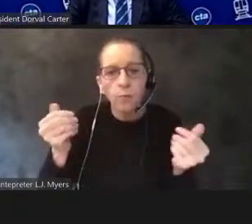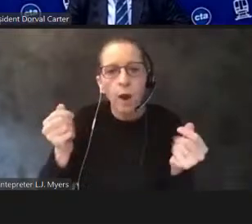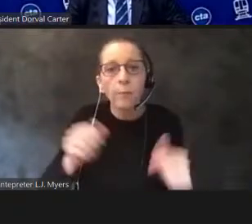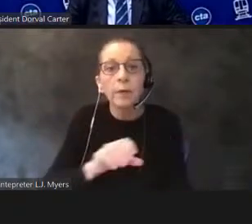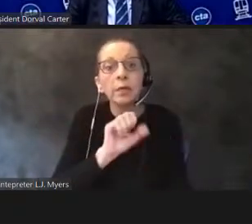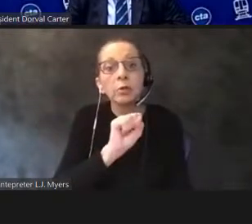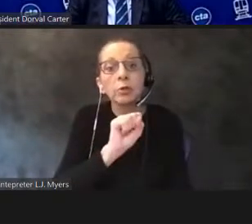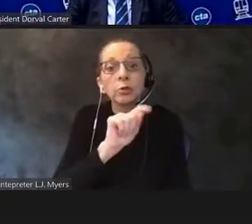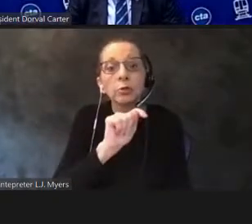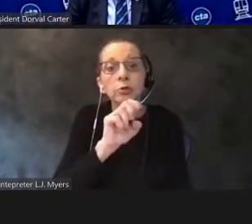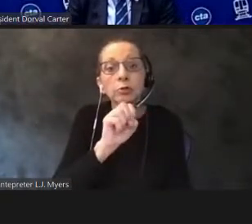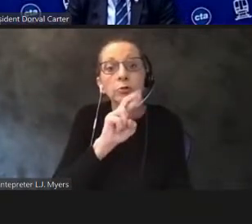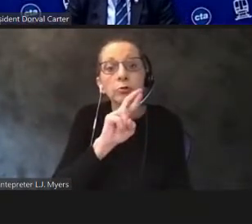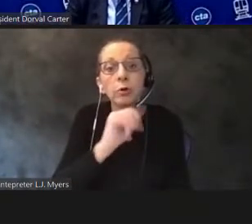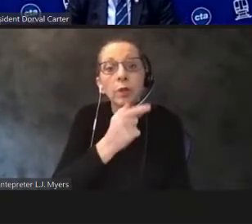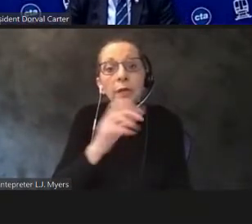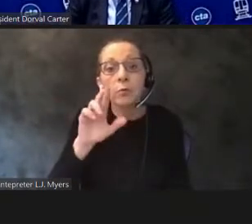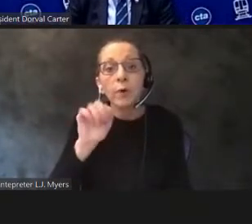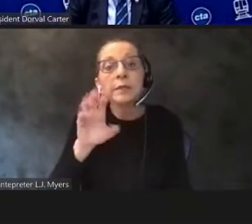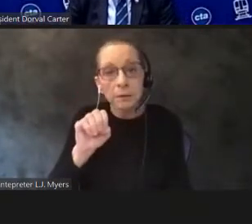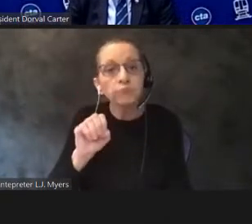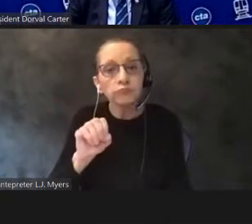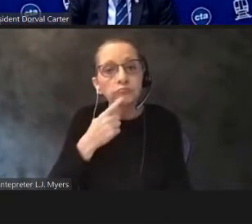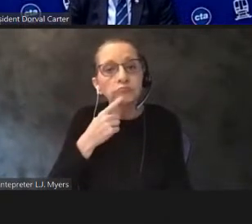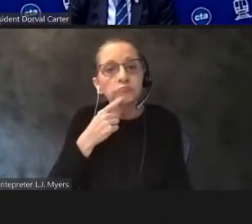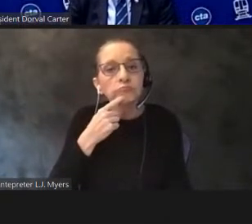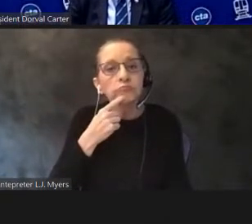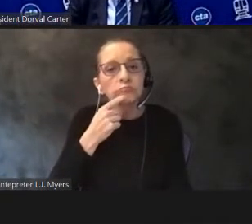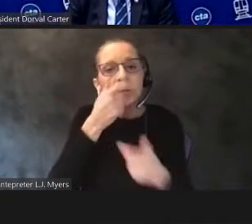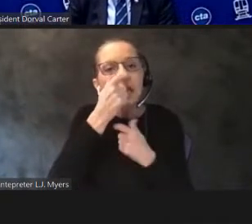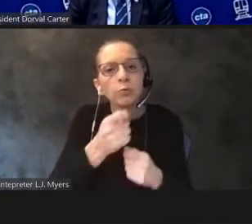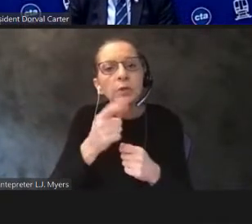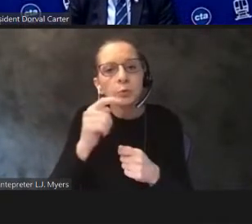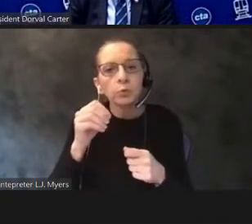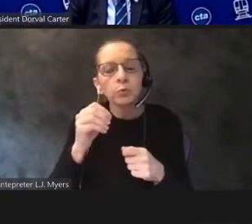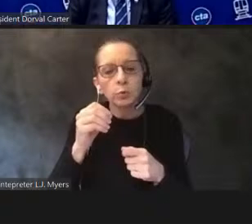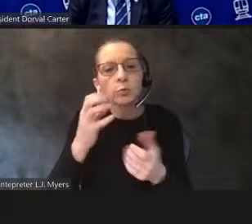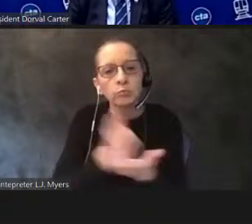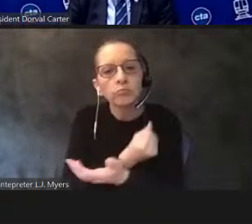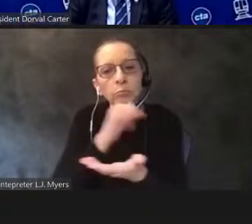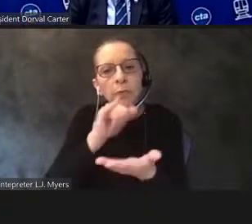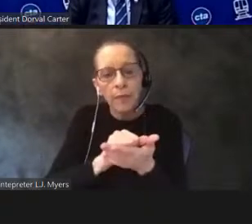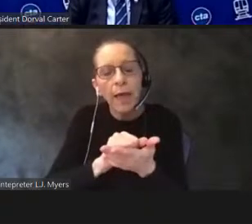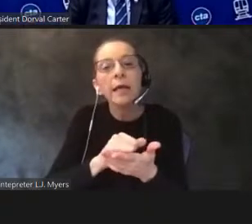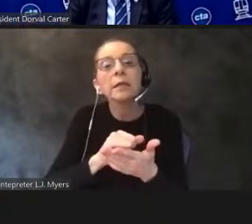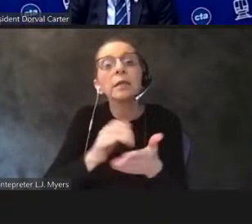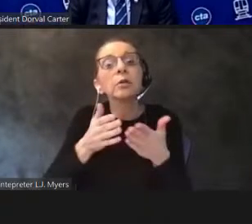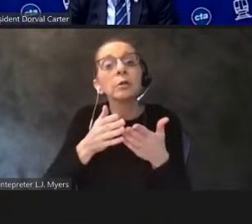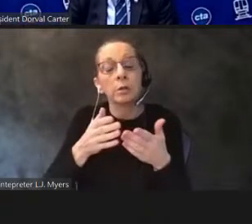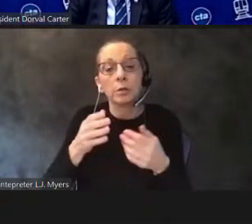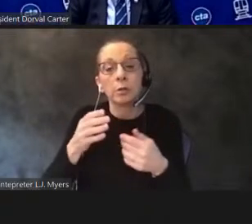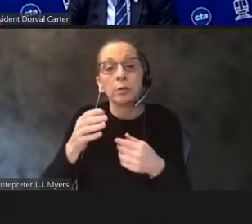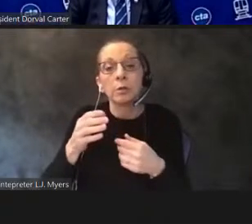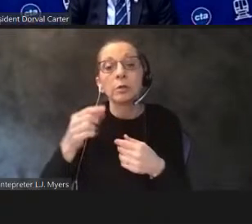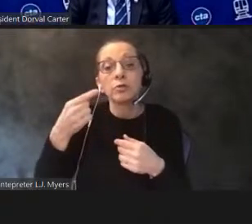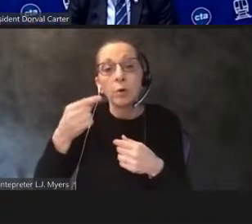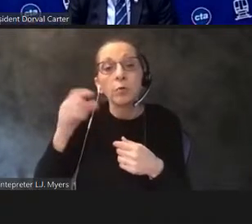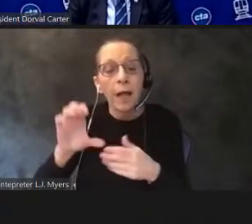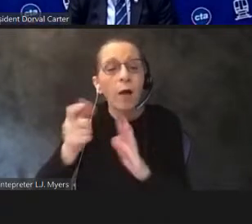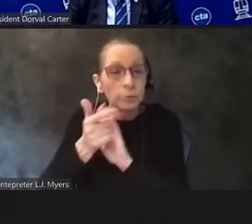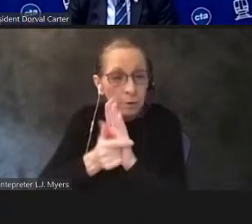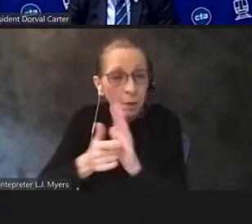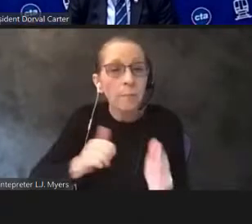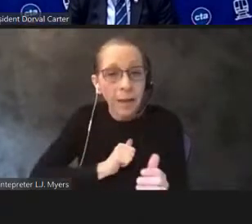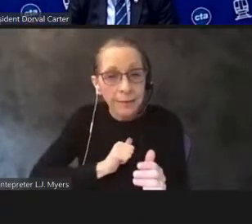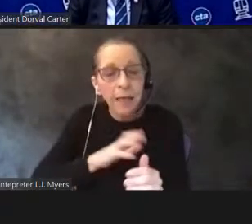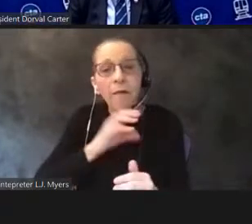Sterling Racine has indicated an interest in exercising this term, and the General Counsel, myself, and the Chief Infrastructure Officer,